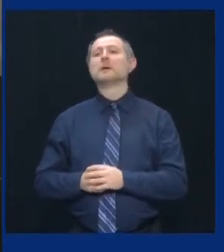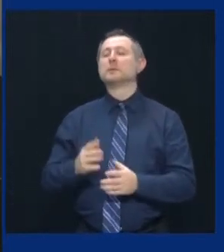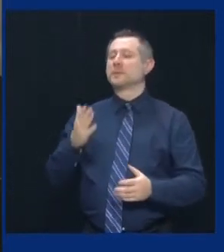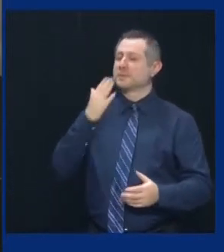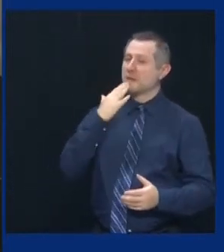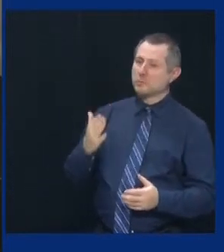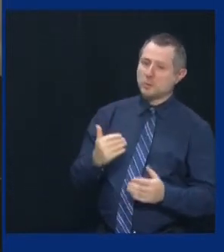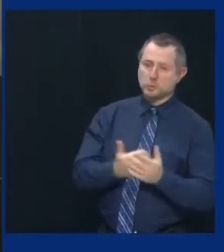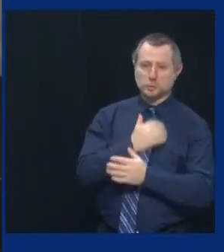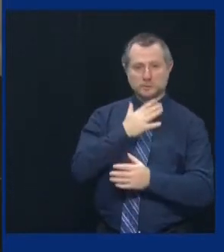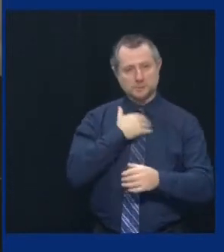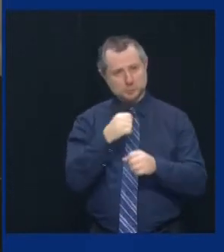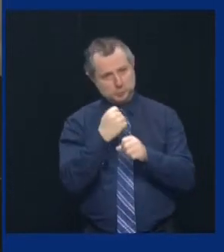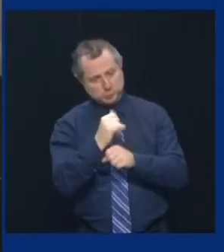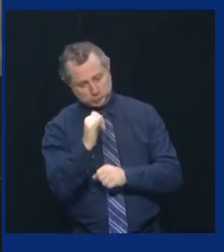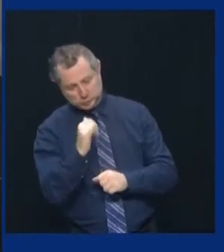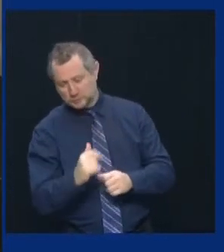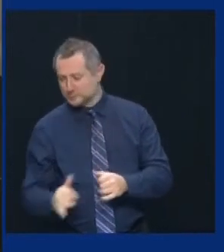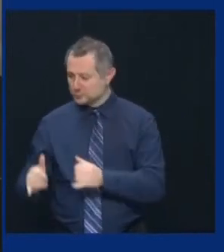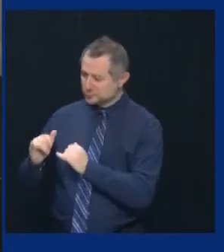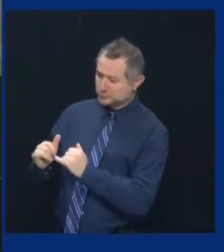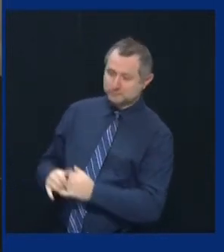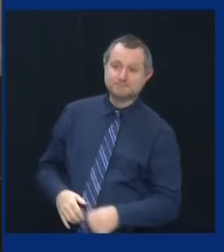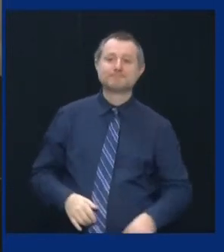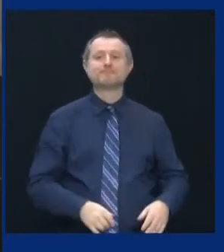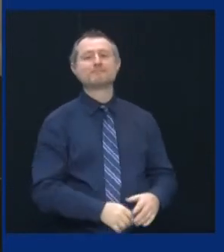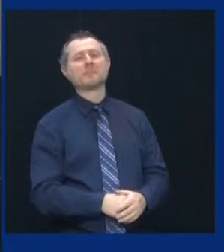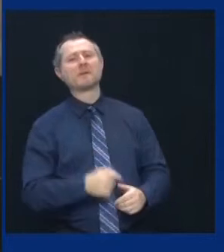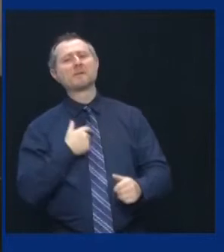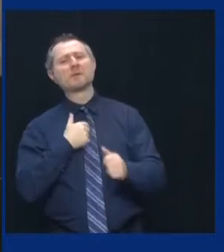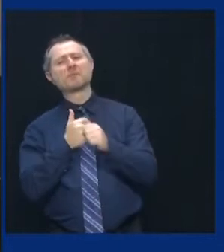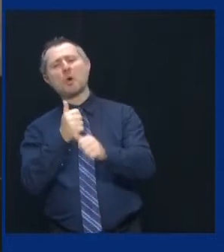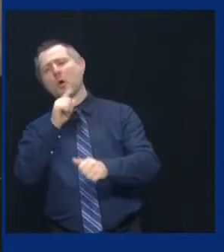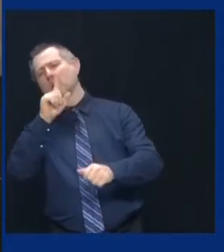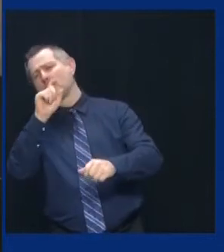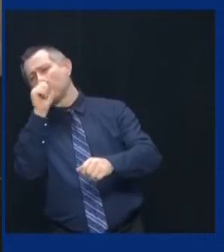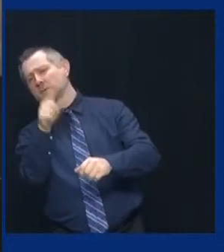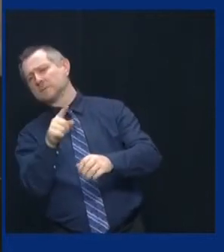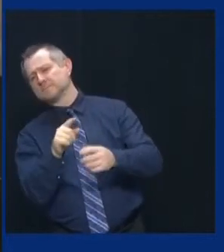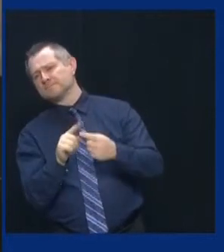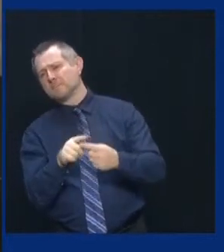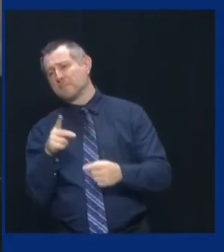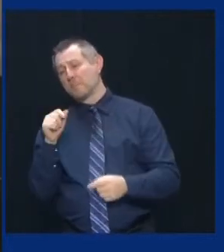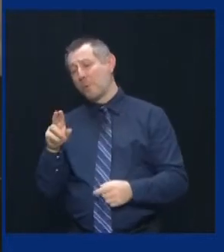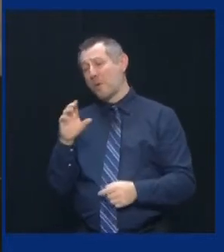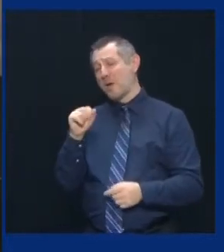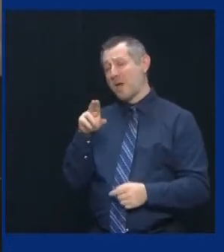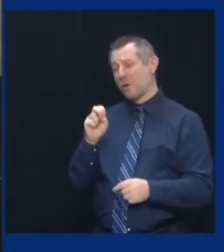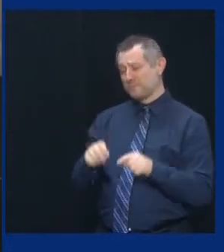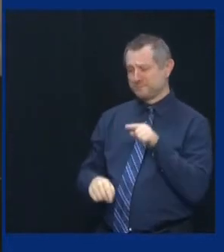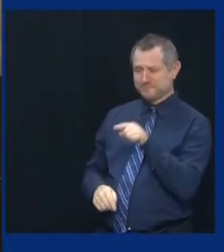Year to you and yours. I had a follow-up question on park care.